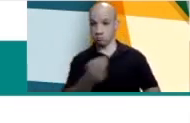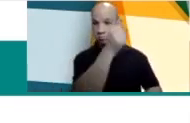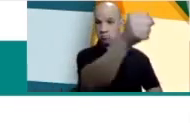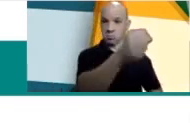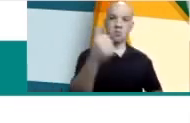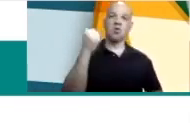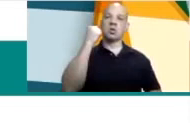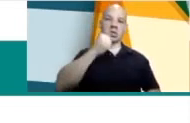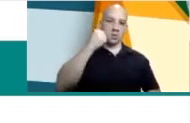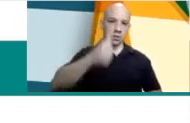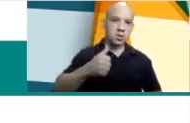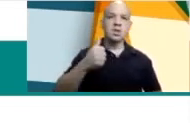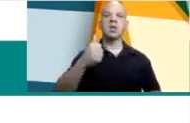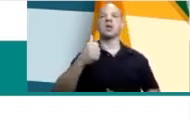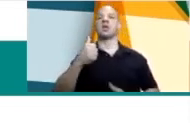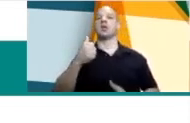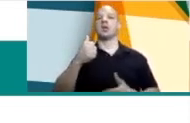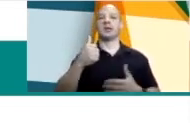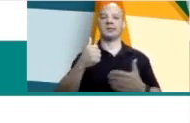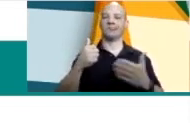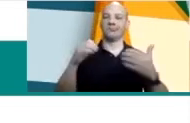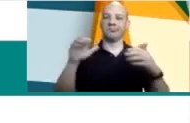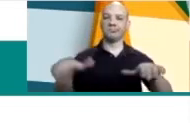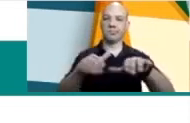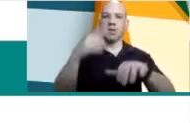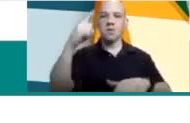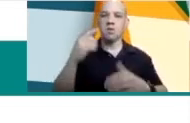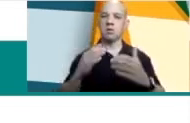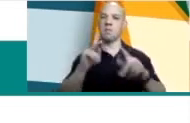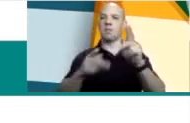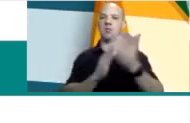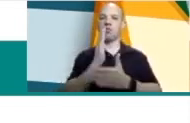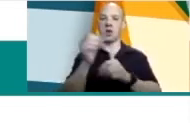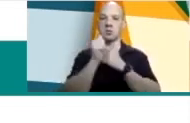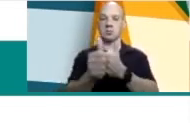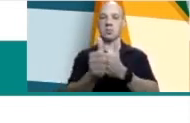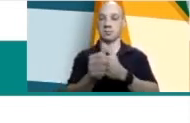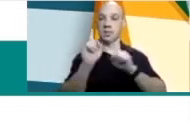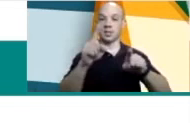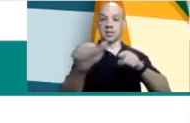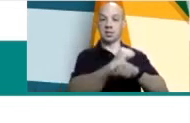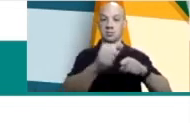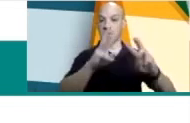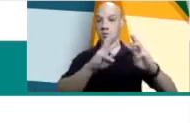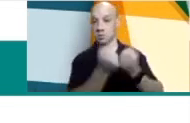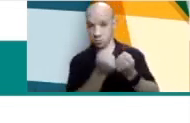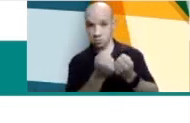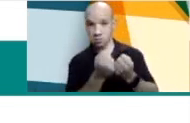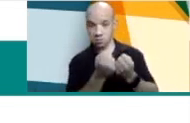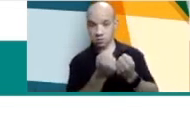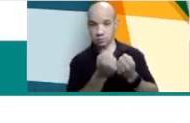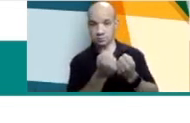for civil rights compliance, attending trainings and workshops, executing activities